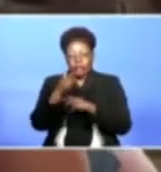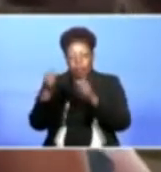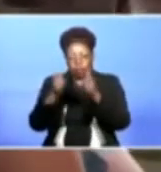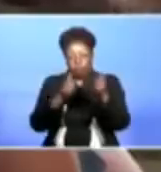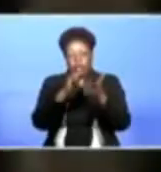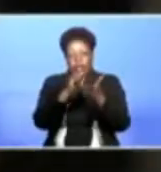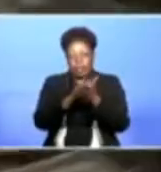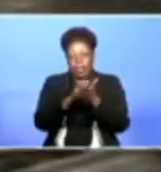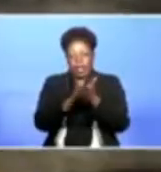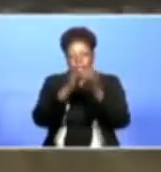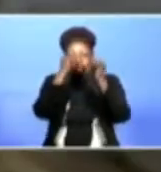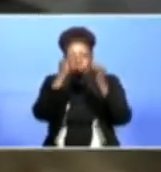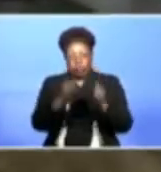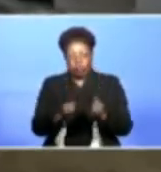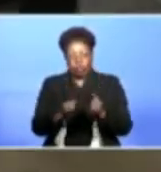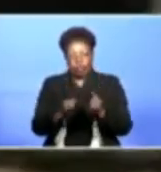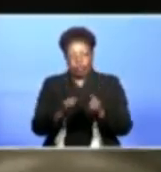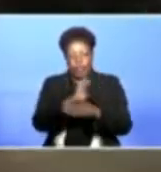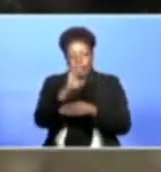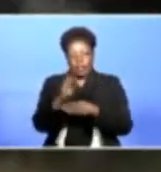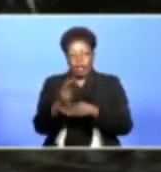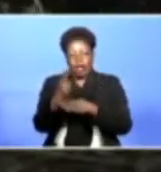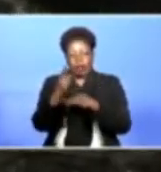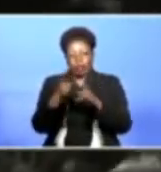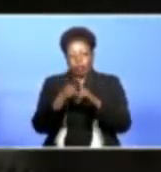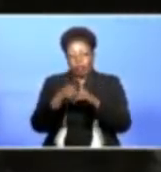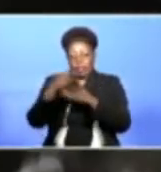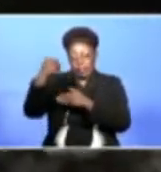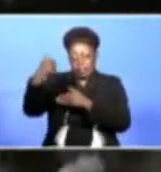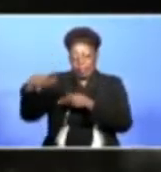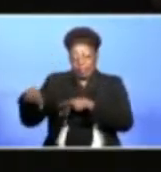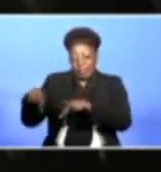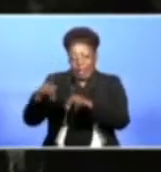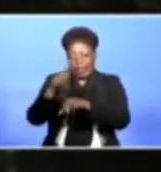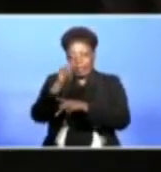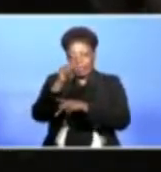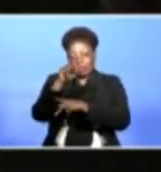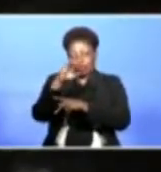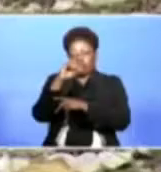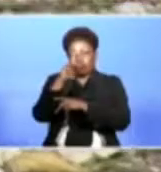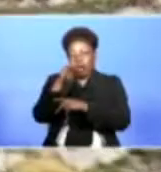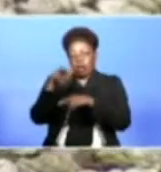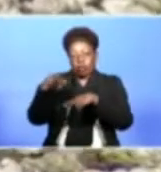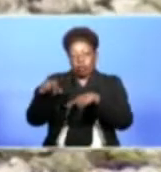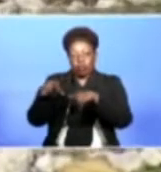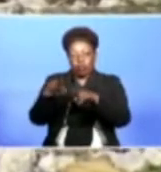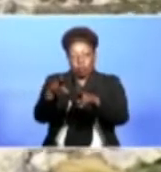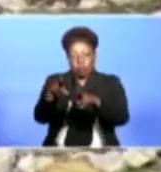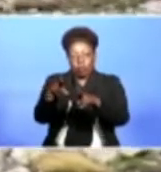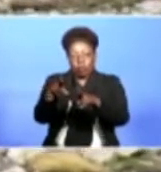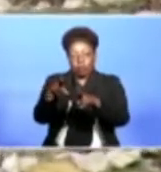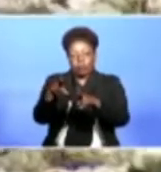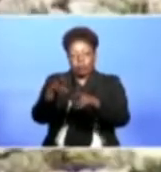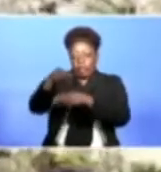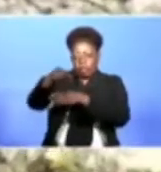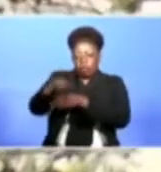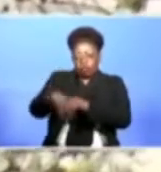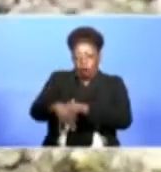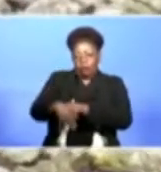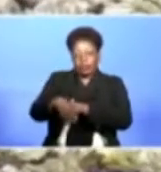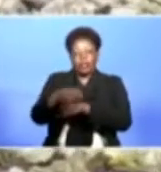comply. On this occasion, there were quite a number of inmates who refused